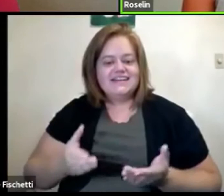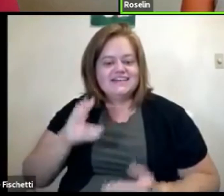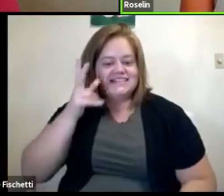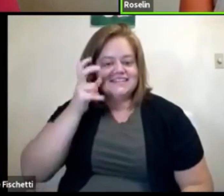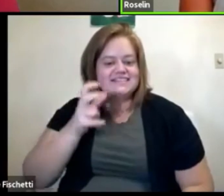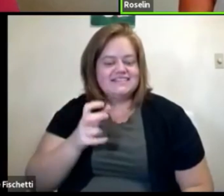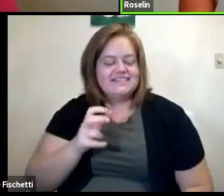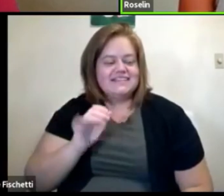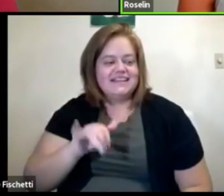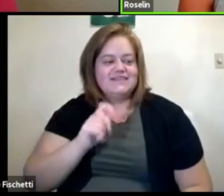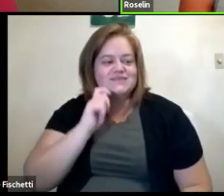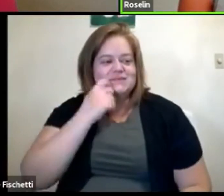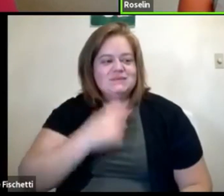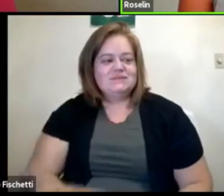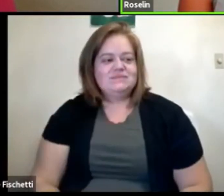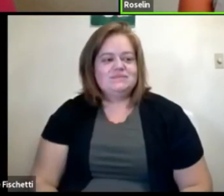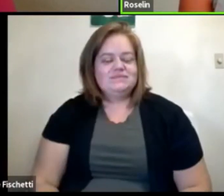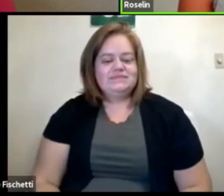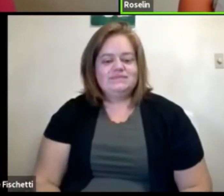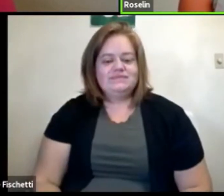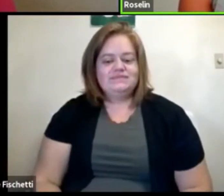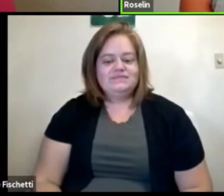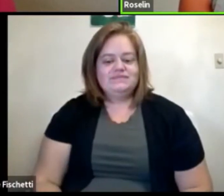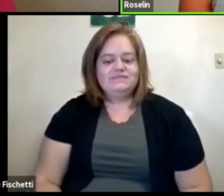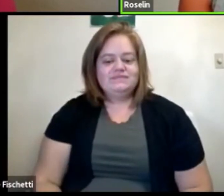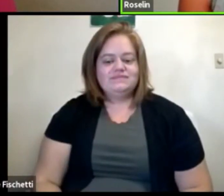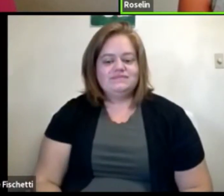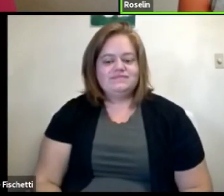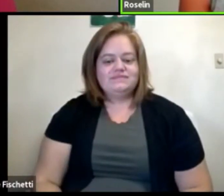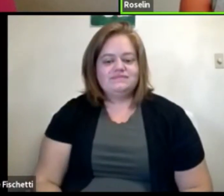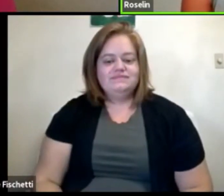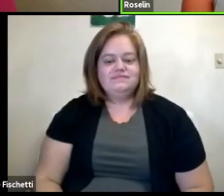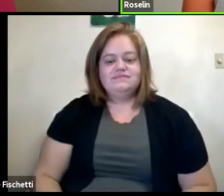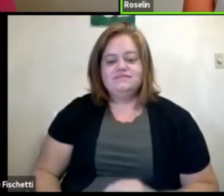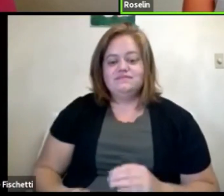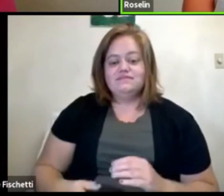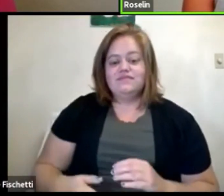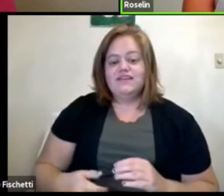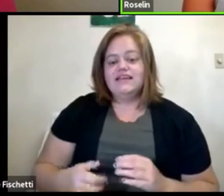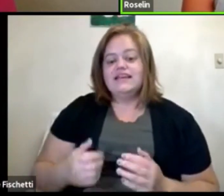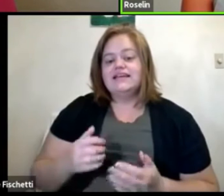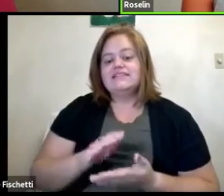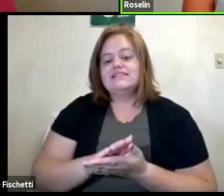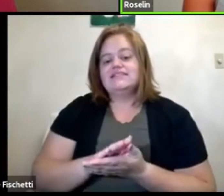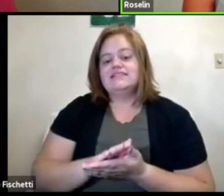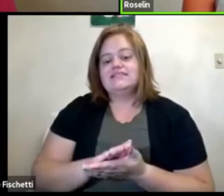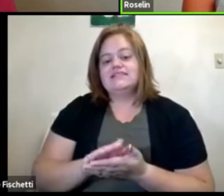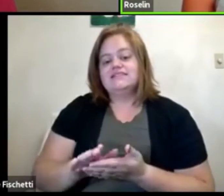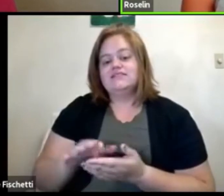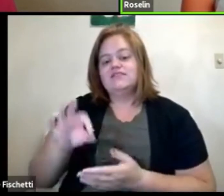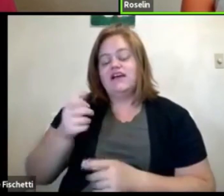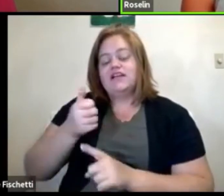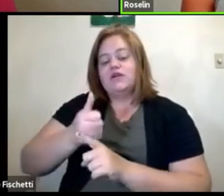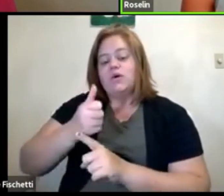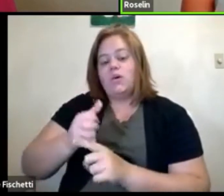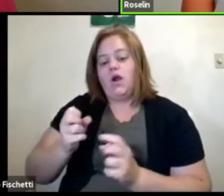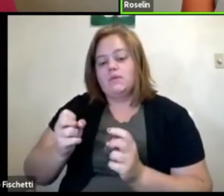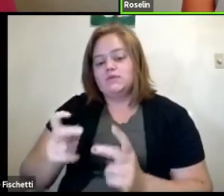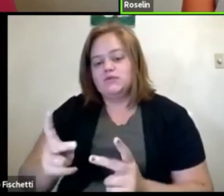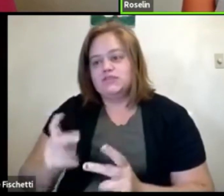what I would say is there's just look for your own opportunities. Don't wait for the opportunities to come to